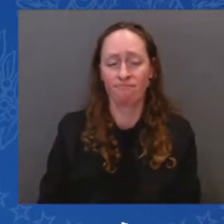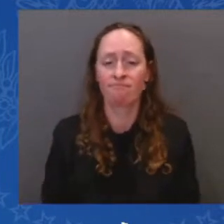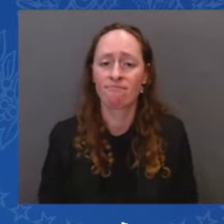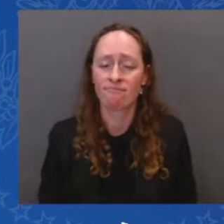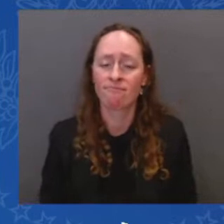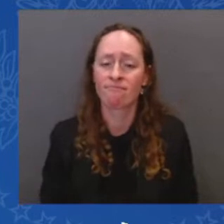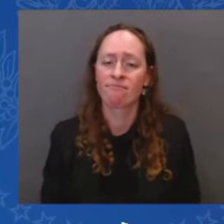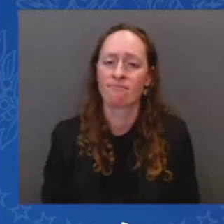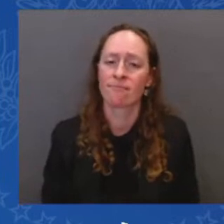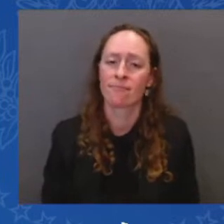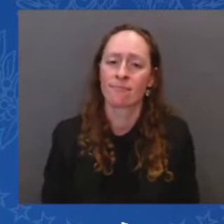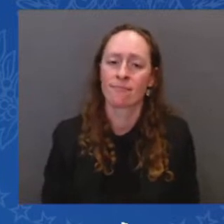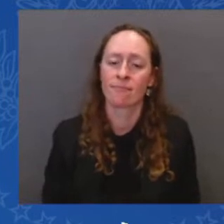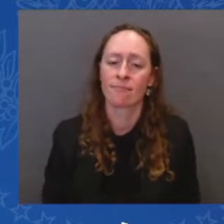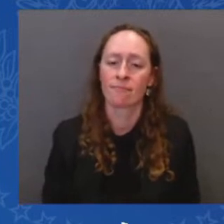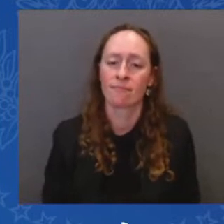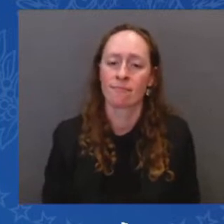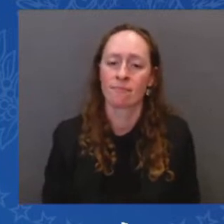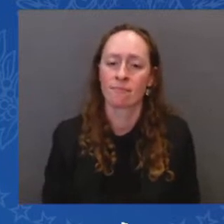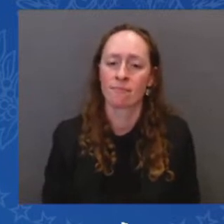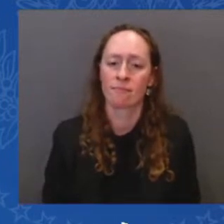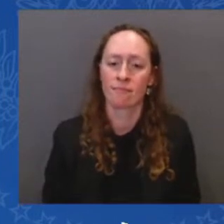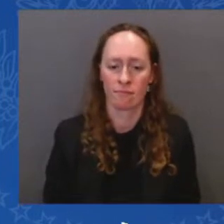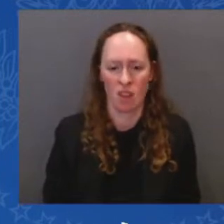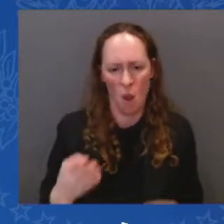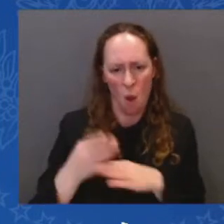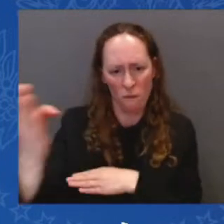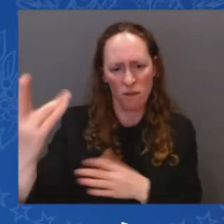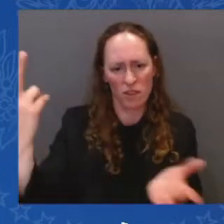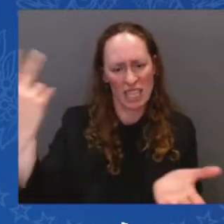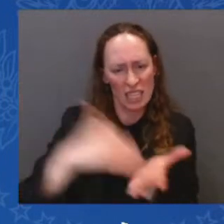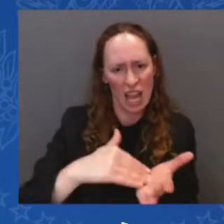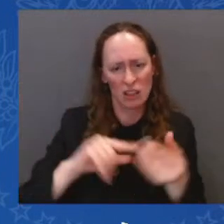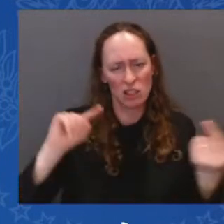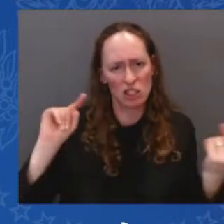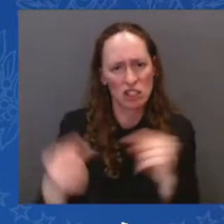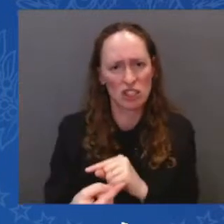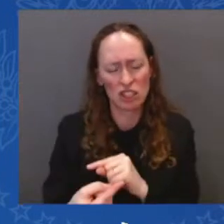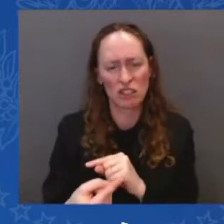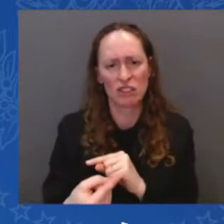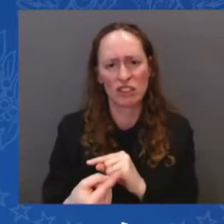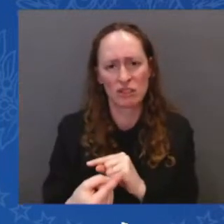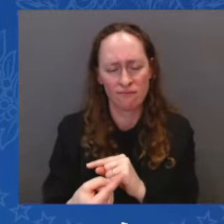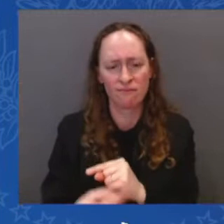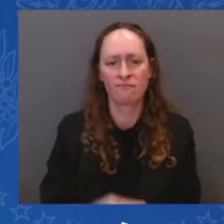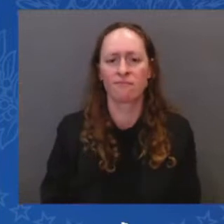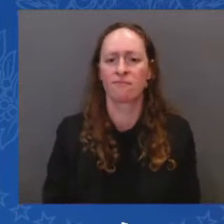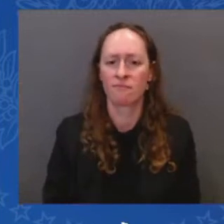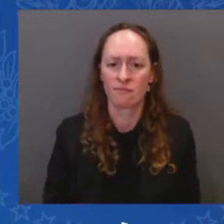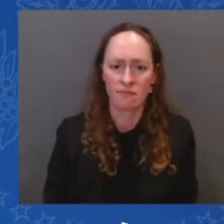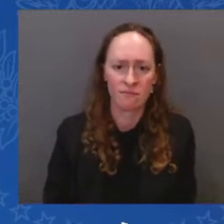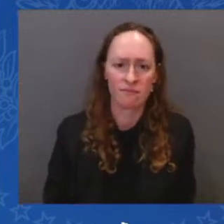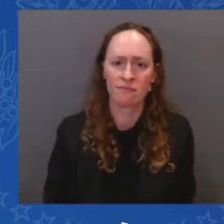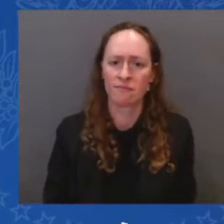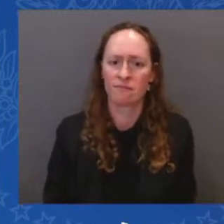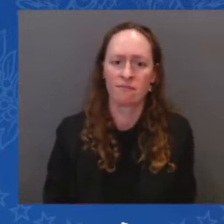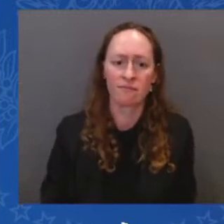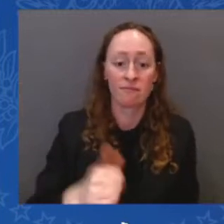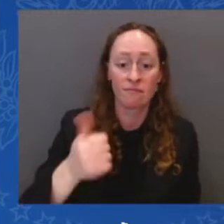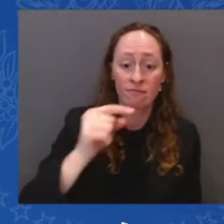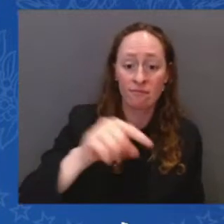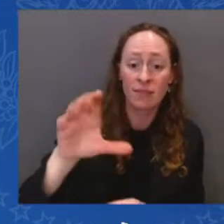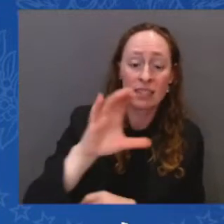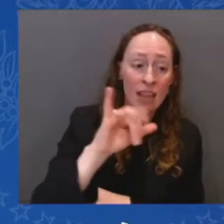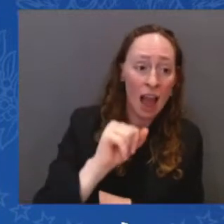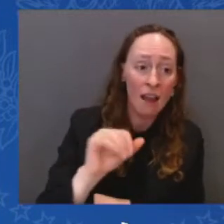20,713 of us wounded, alongside your brave colleagues from CIA and FBI and Department of State and USAID and